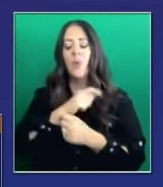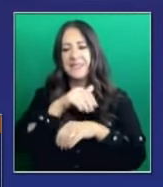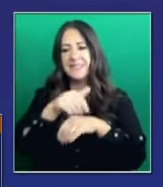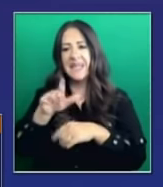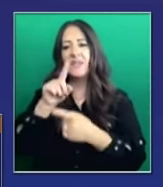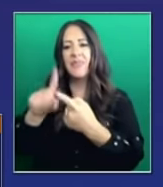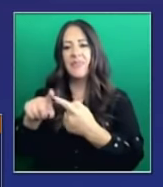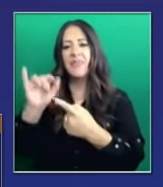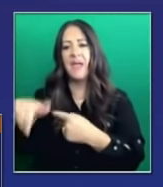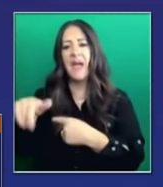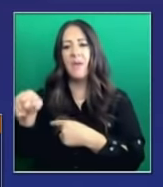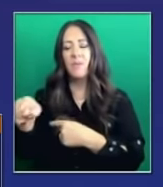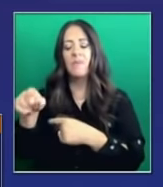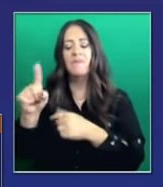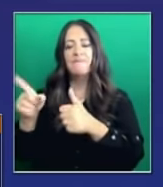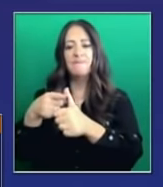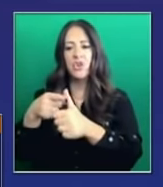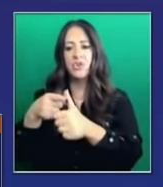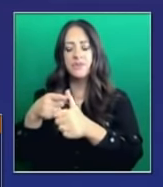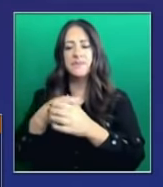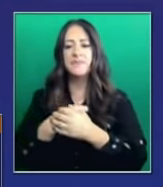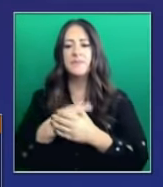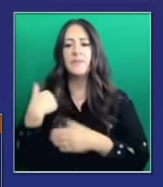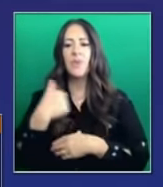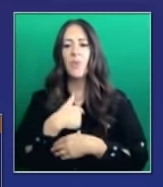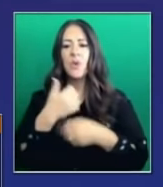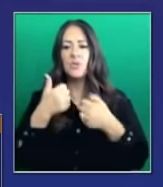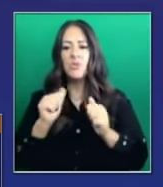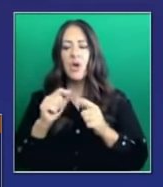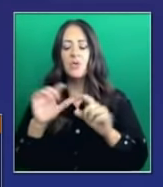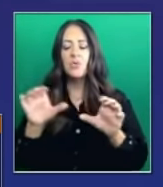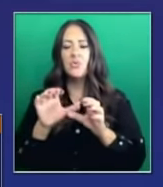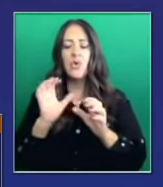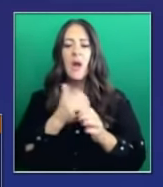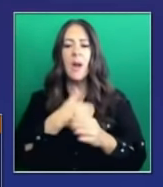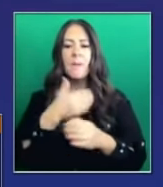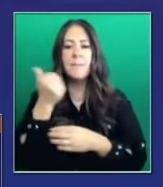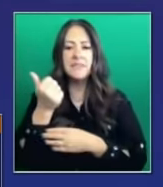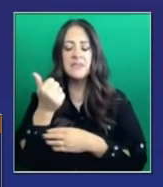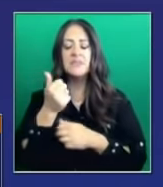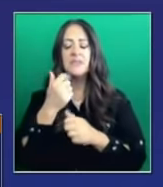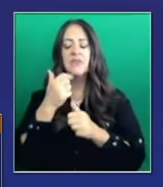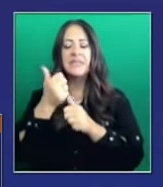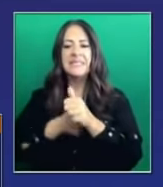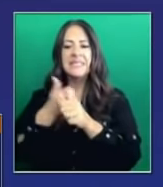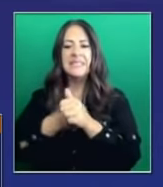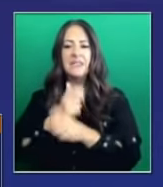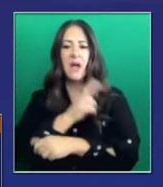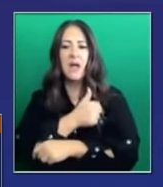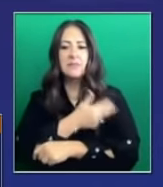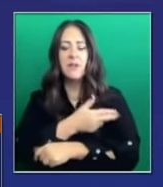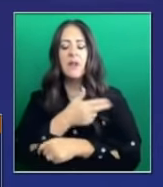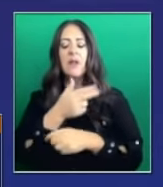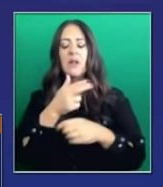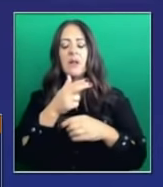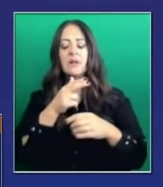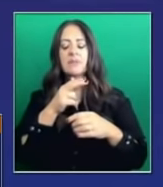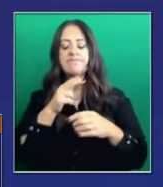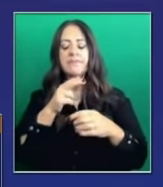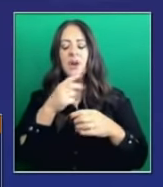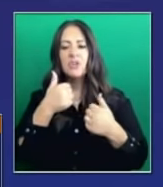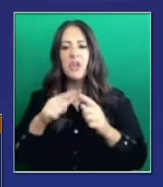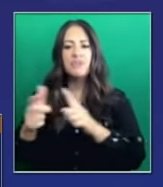our best to supplement through state staff. Obviously, each hospital is working to contract staff and to be more creative in